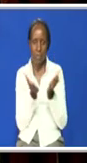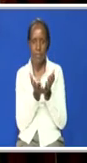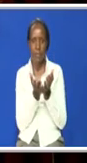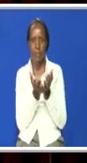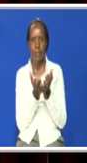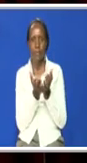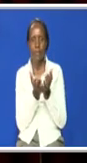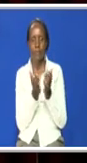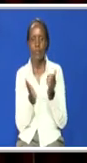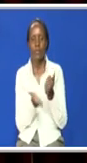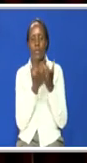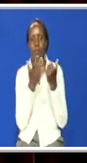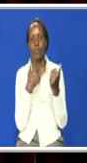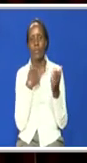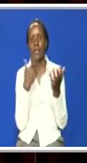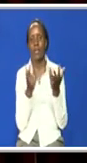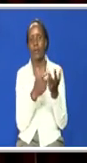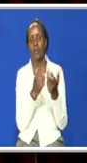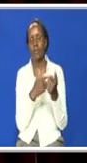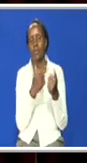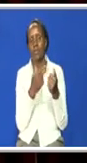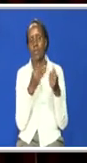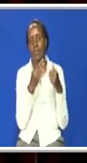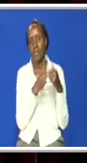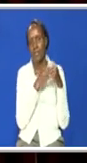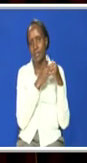8 balls. Help me count.